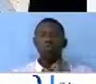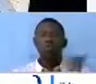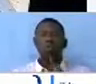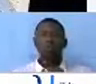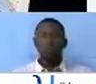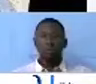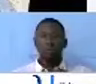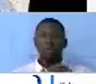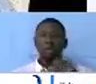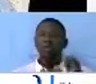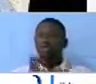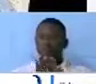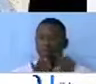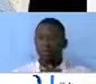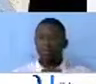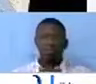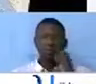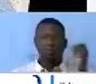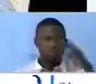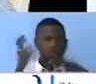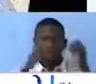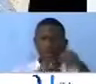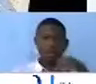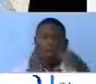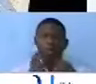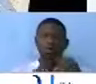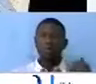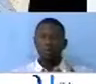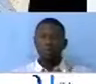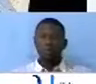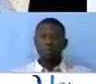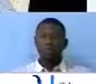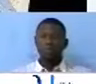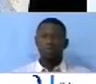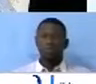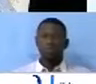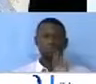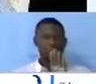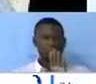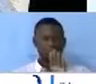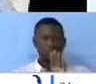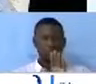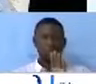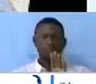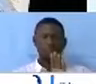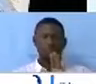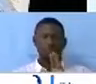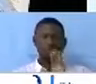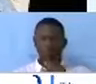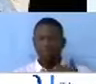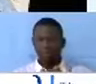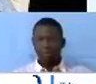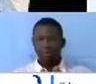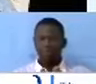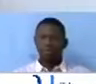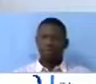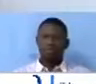commenting on individuals. So I am can I just finish, please? Can I just finish?